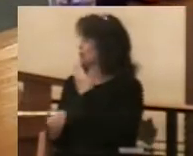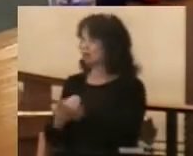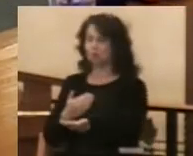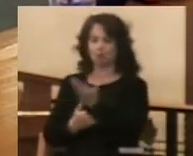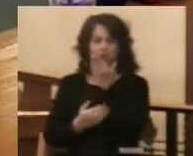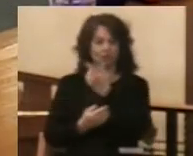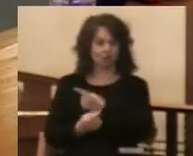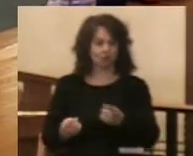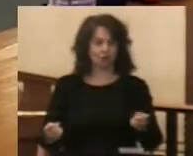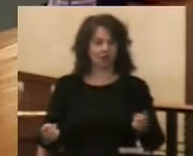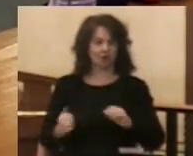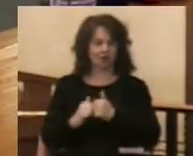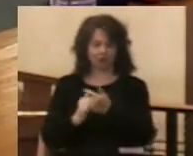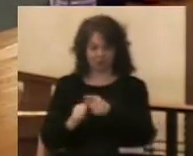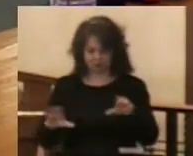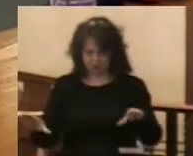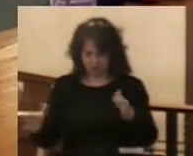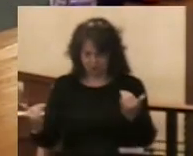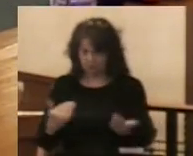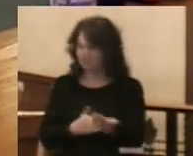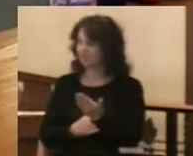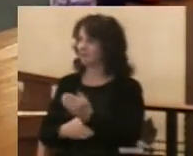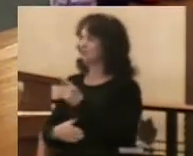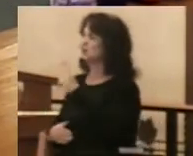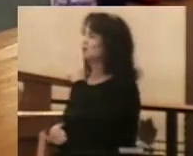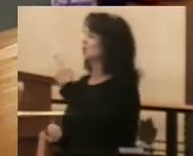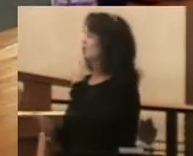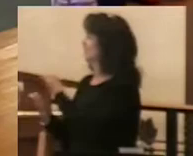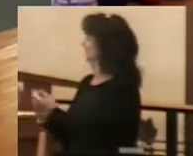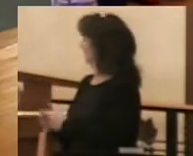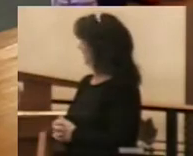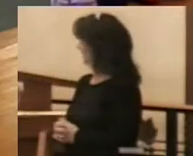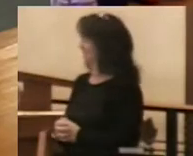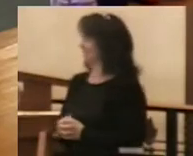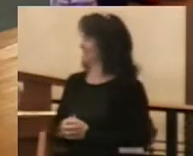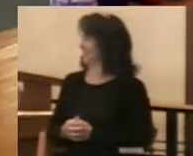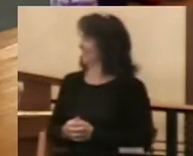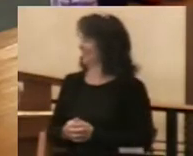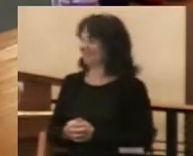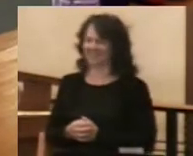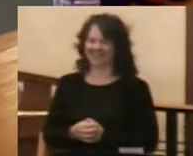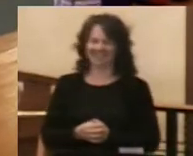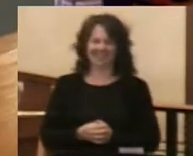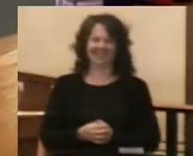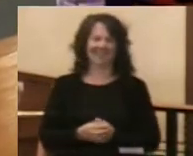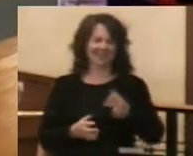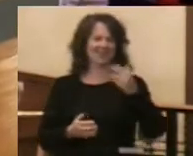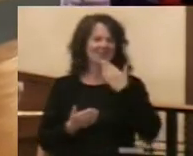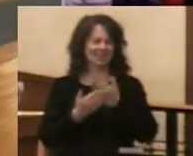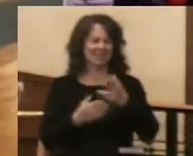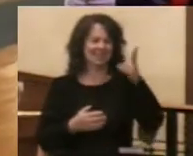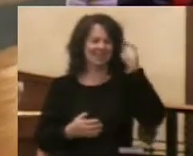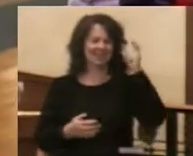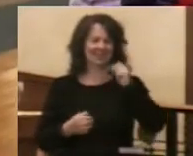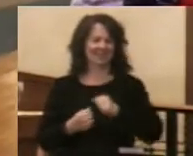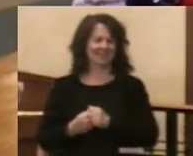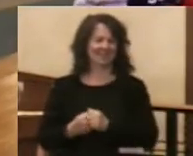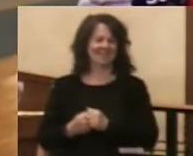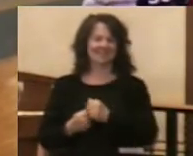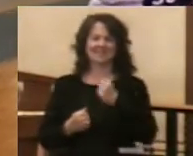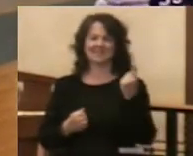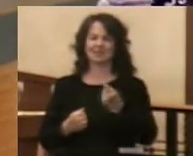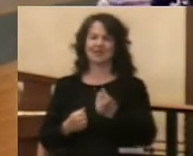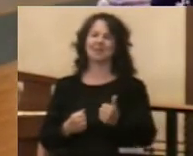To you. How's it going this morning? Real good. Real good. All right. Excellent. Good to hear. We heard